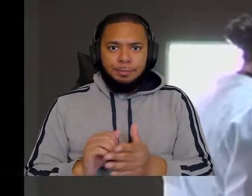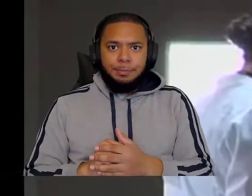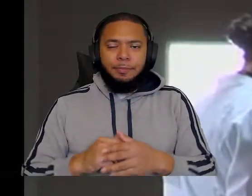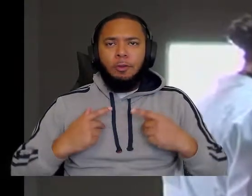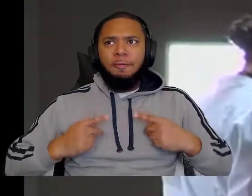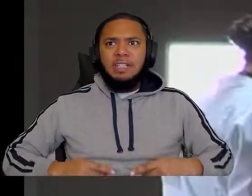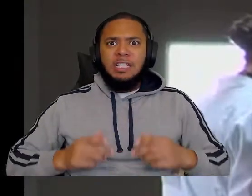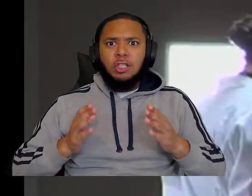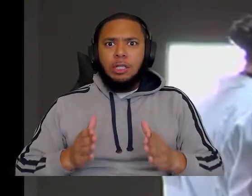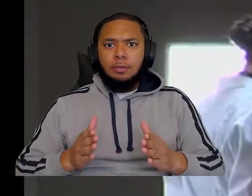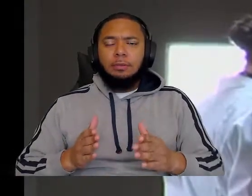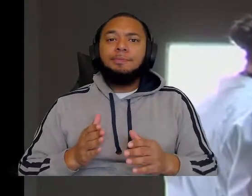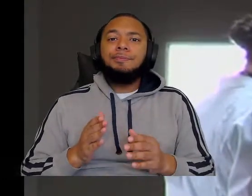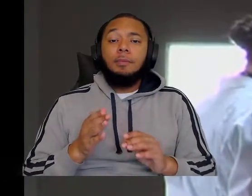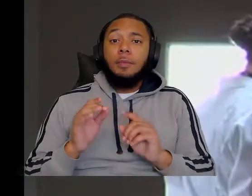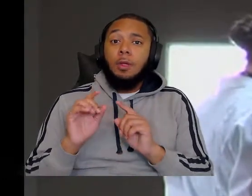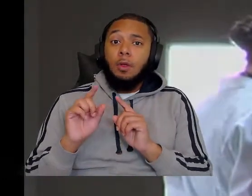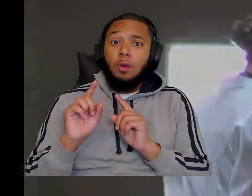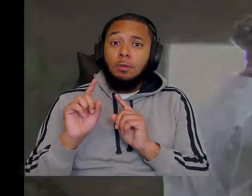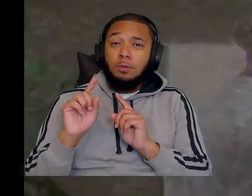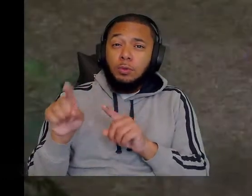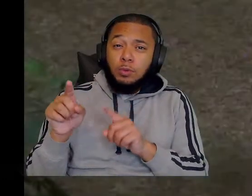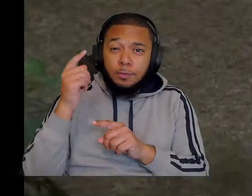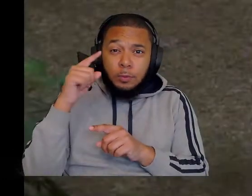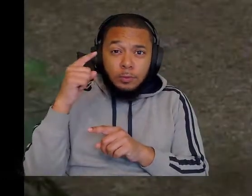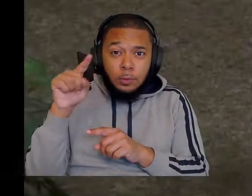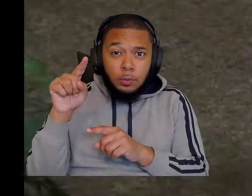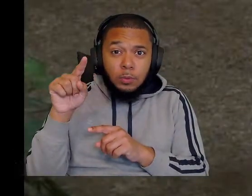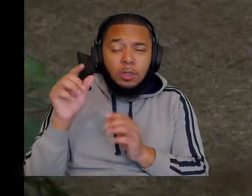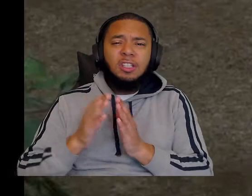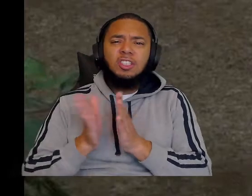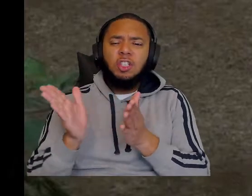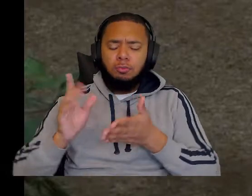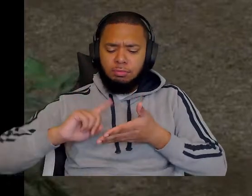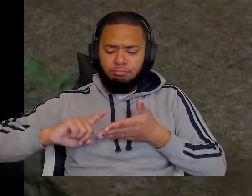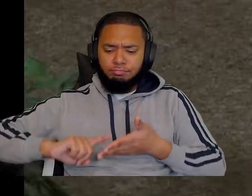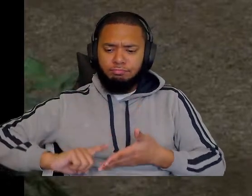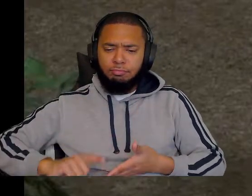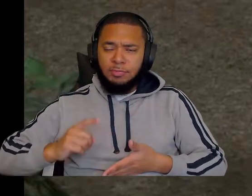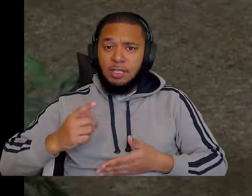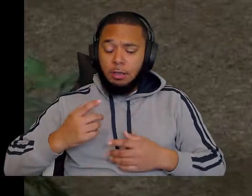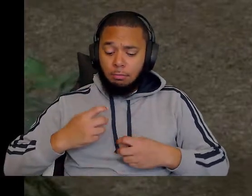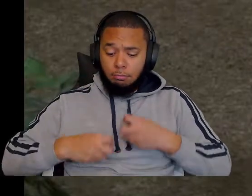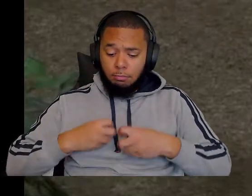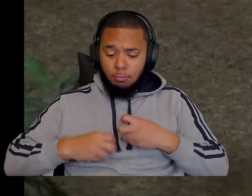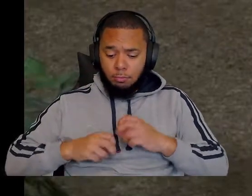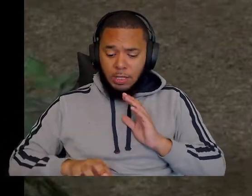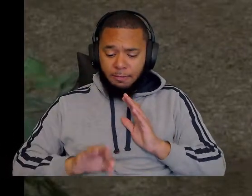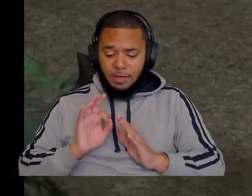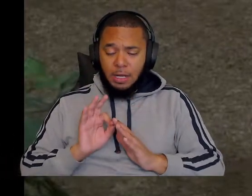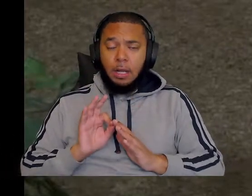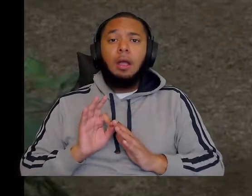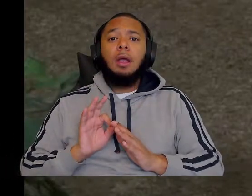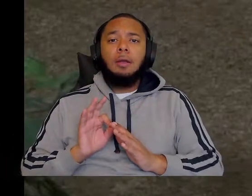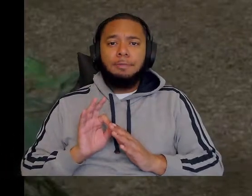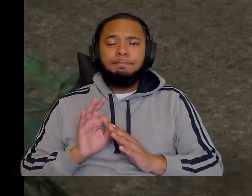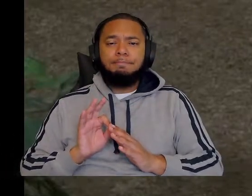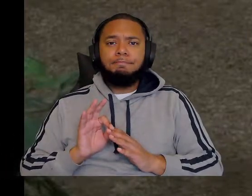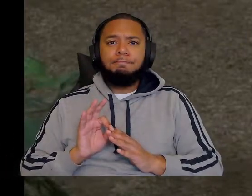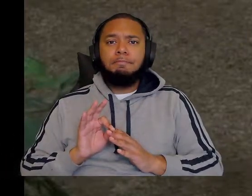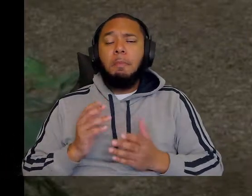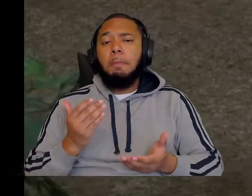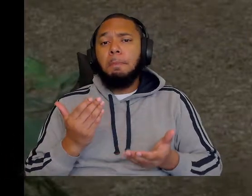physician to have an overall checkup, see if there's any problems, and then if there is additional problems that